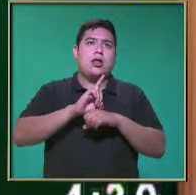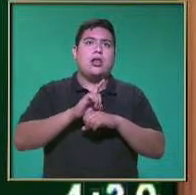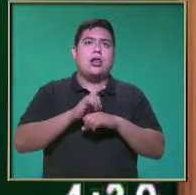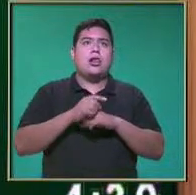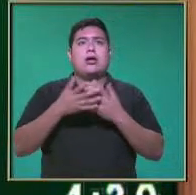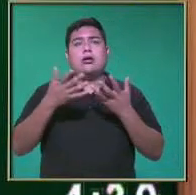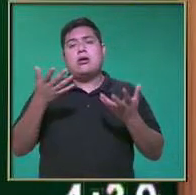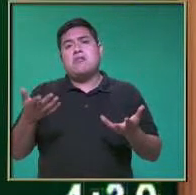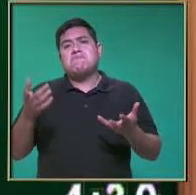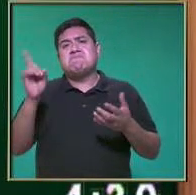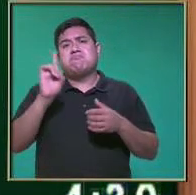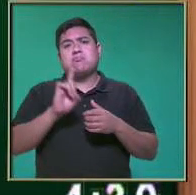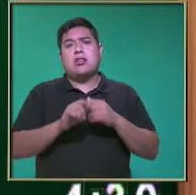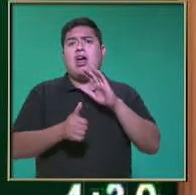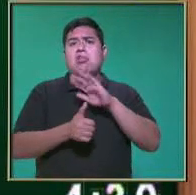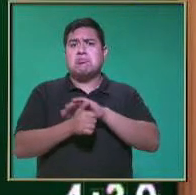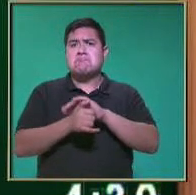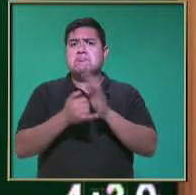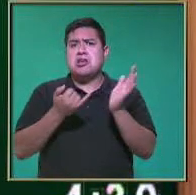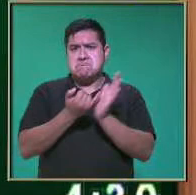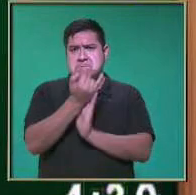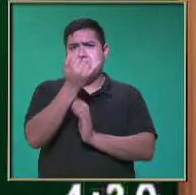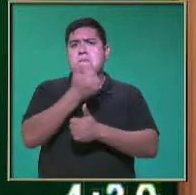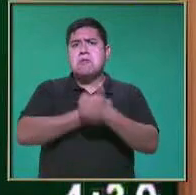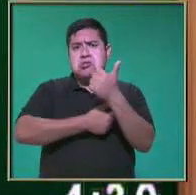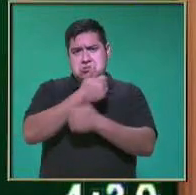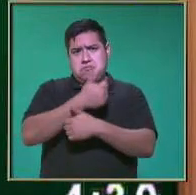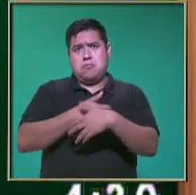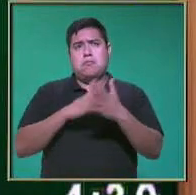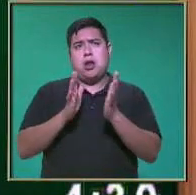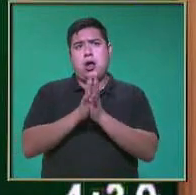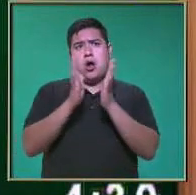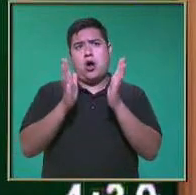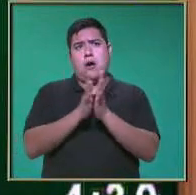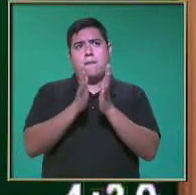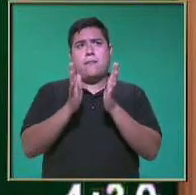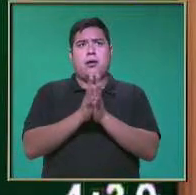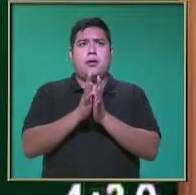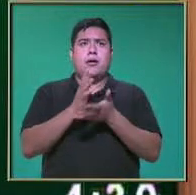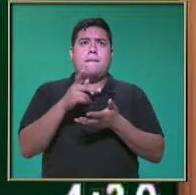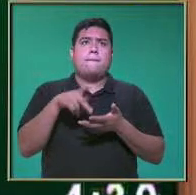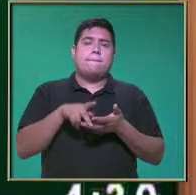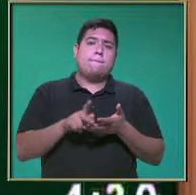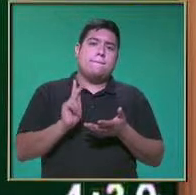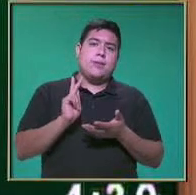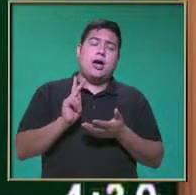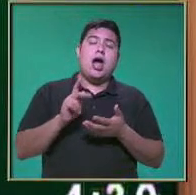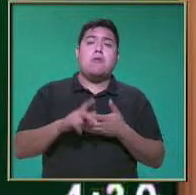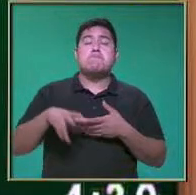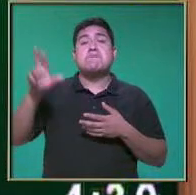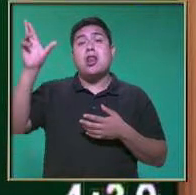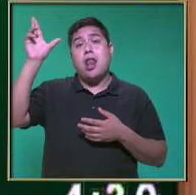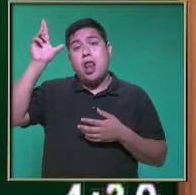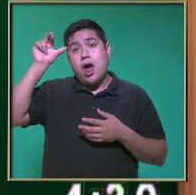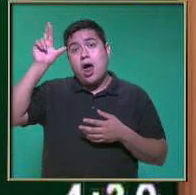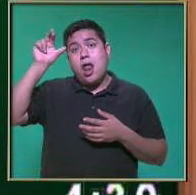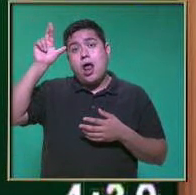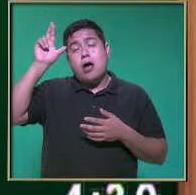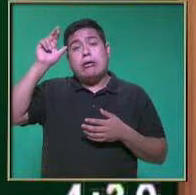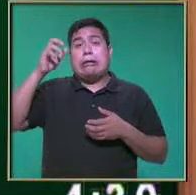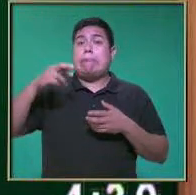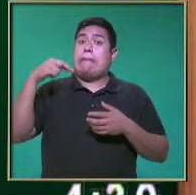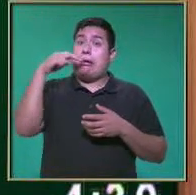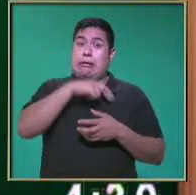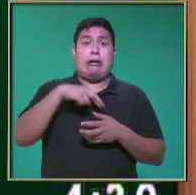tired and decided to challenge the hare to a race. Obviously, everyone laughed. It was obvious the